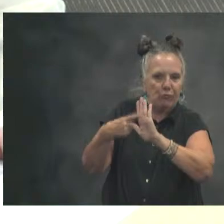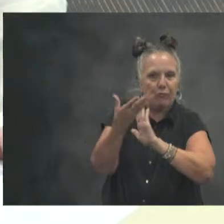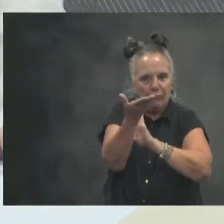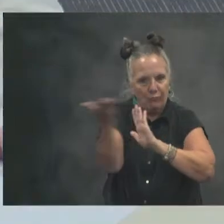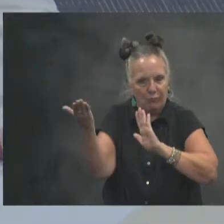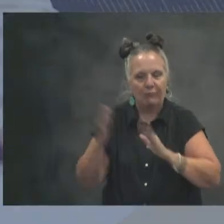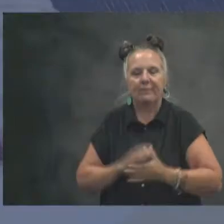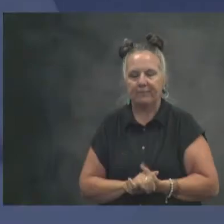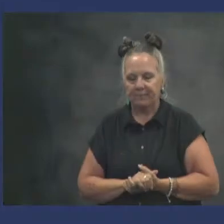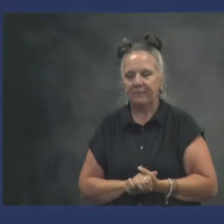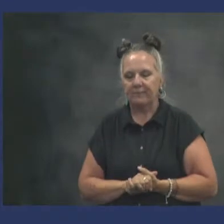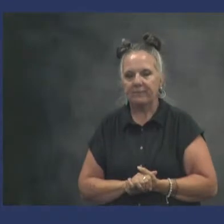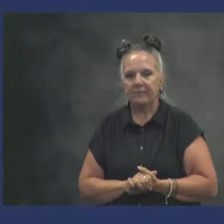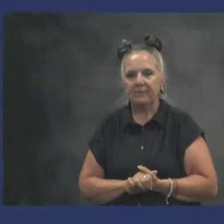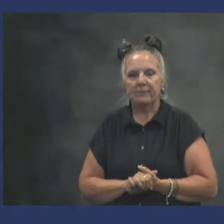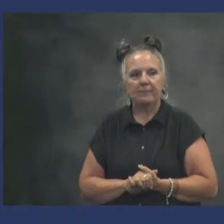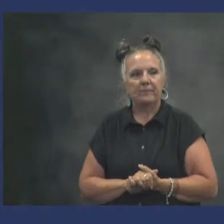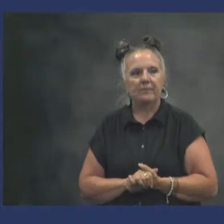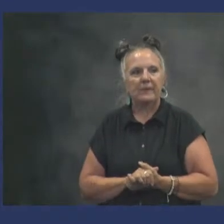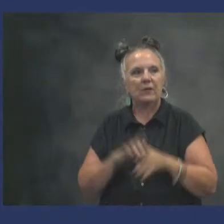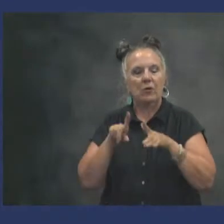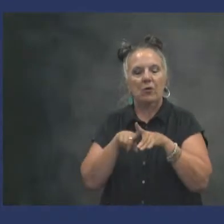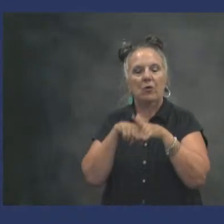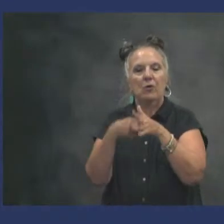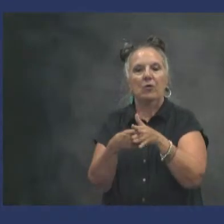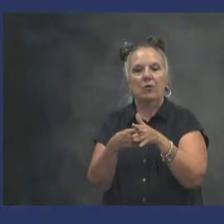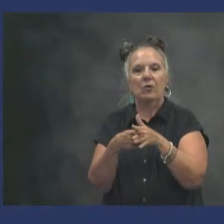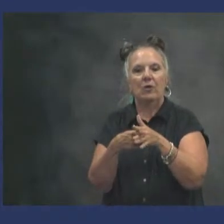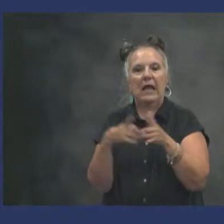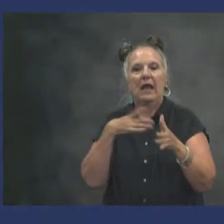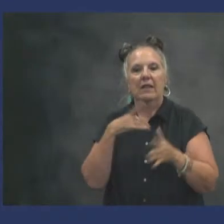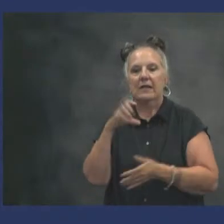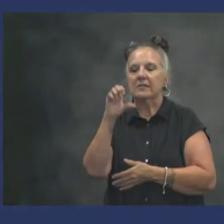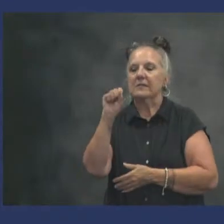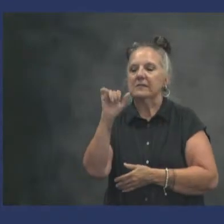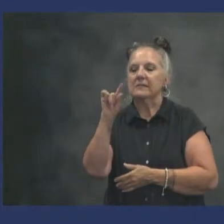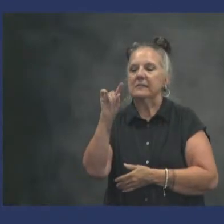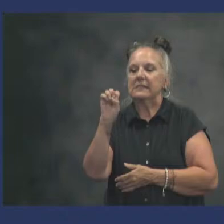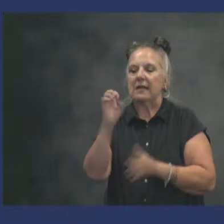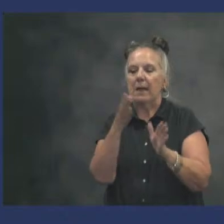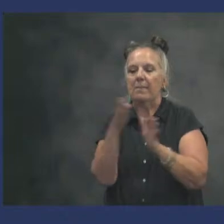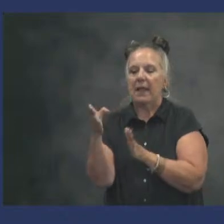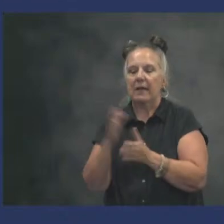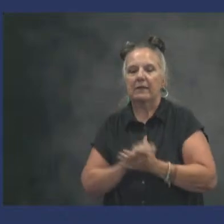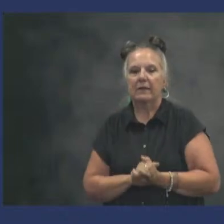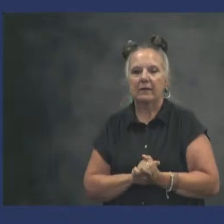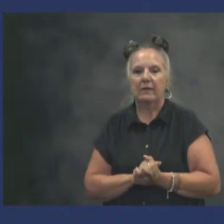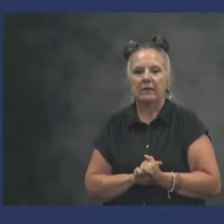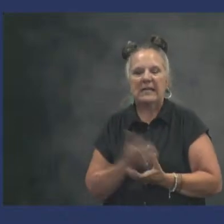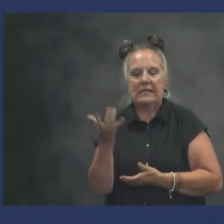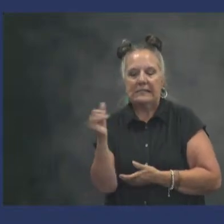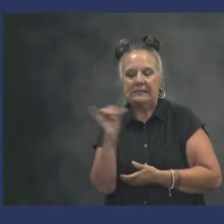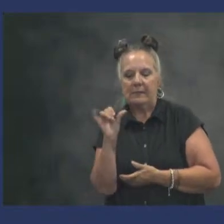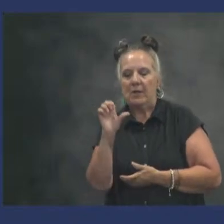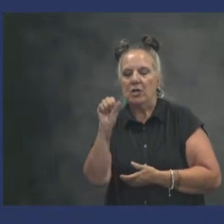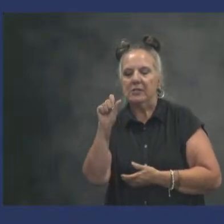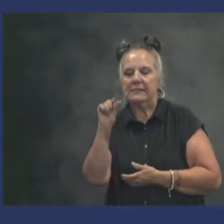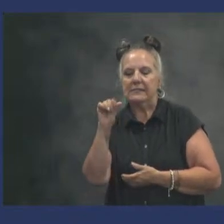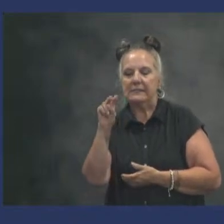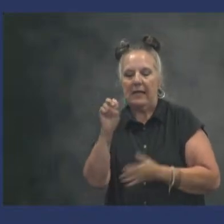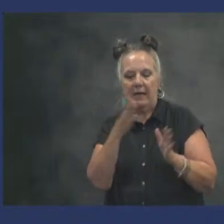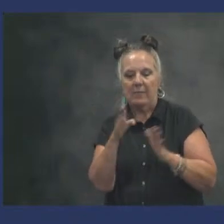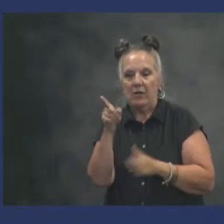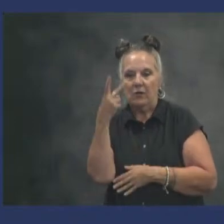well. So to begin with, we always like to start with the site plan. This is very similar to the site plan you've